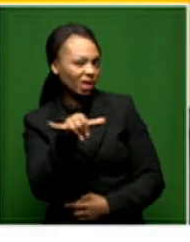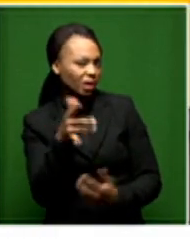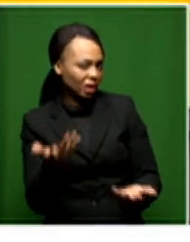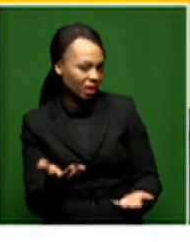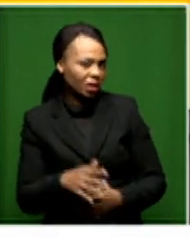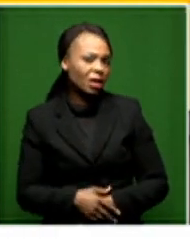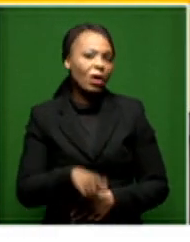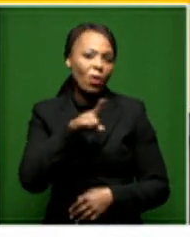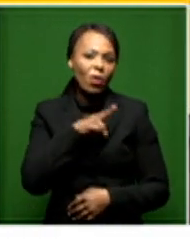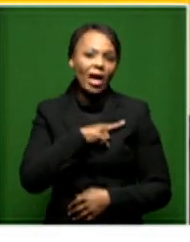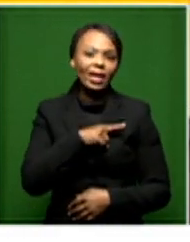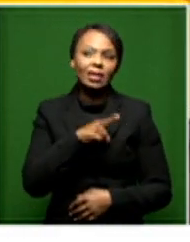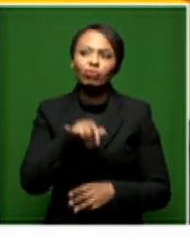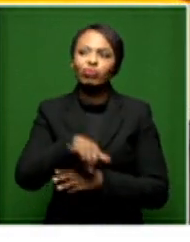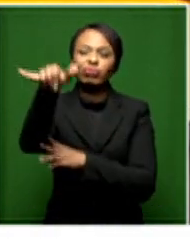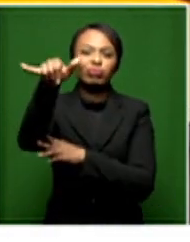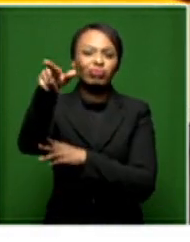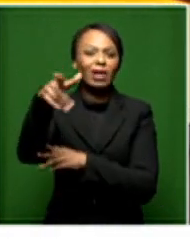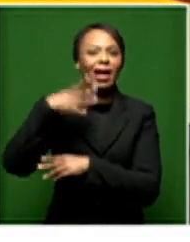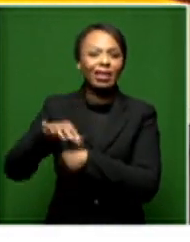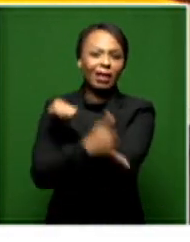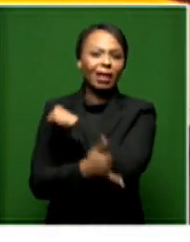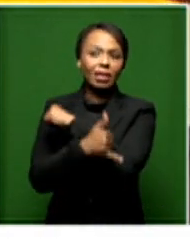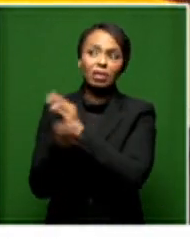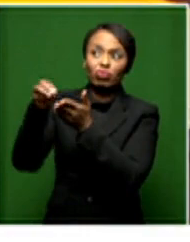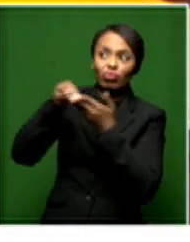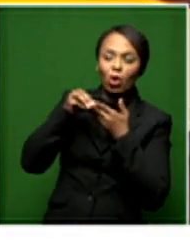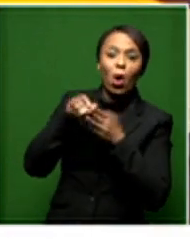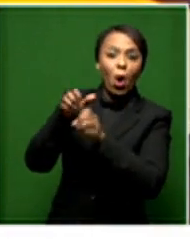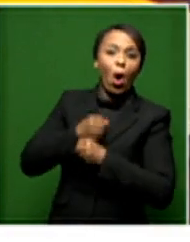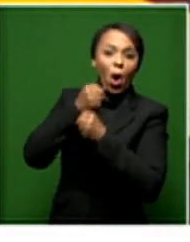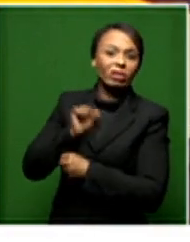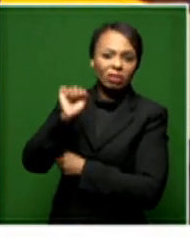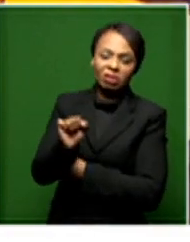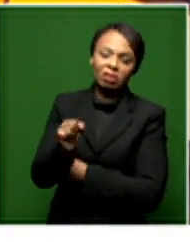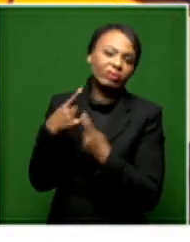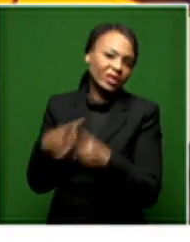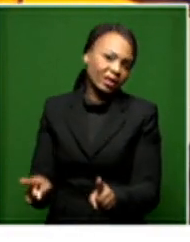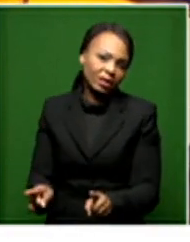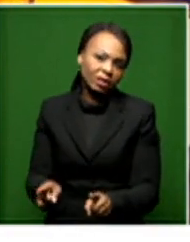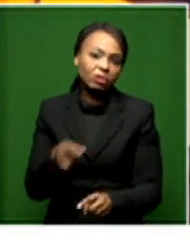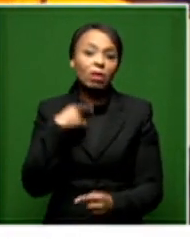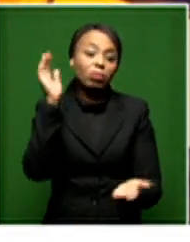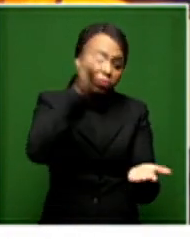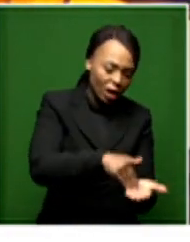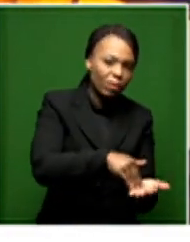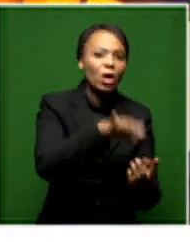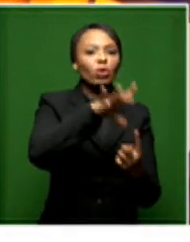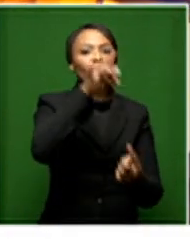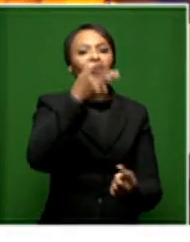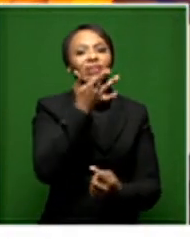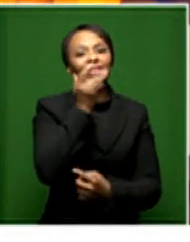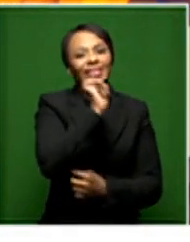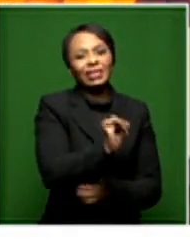to a different country, you're not taking your preference with you. So you've got to find it in the destination that you're going to play at. Okay. And